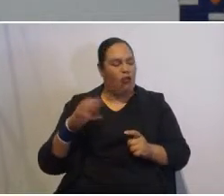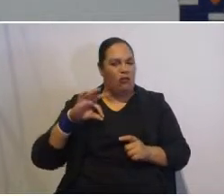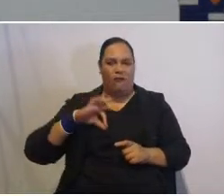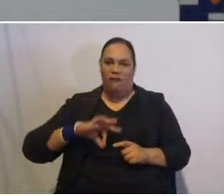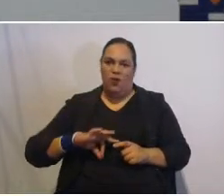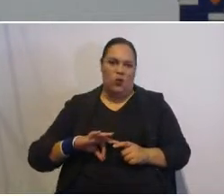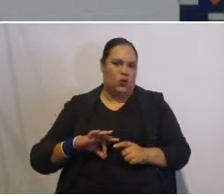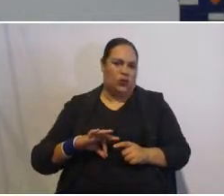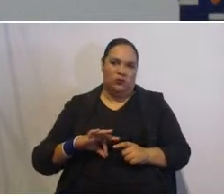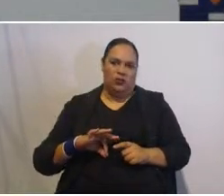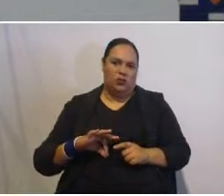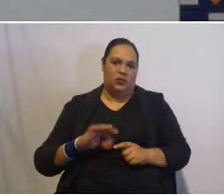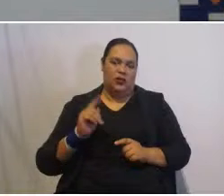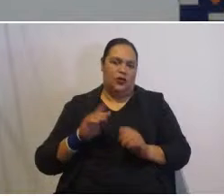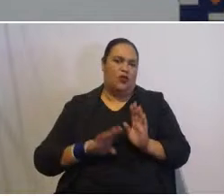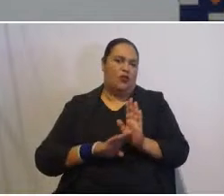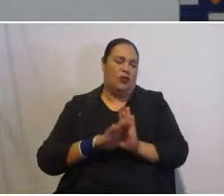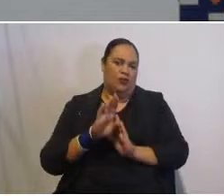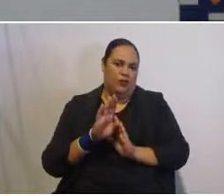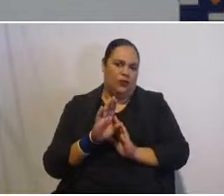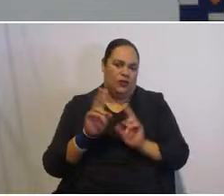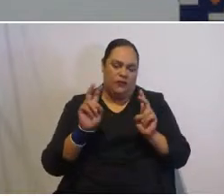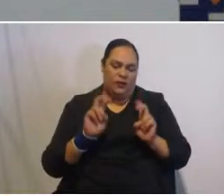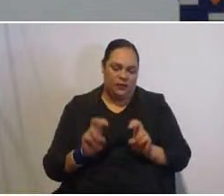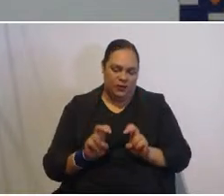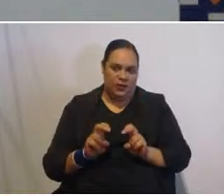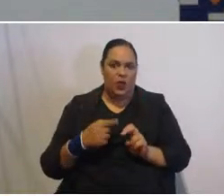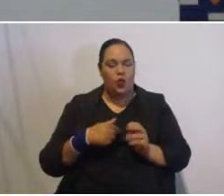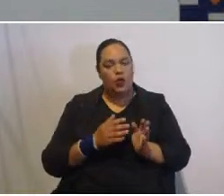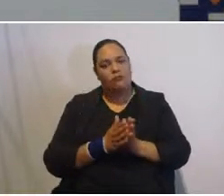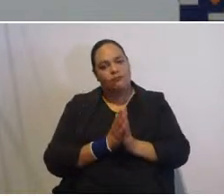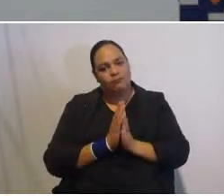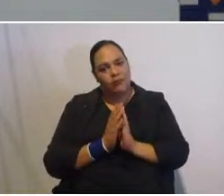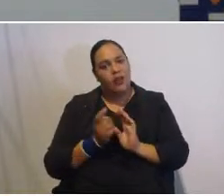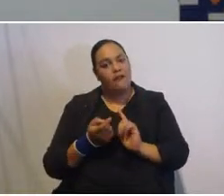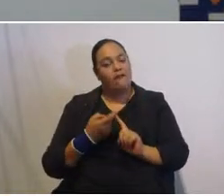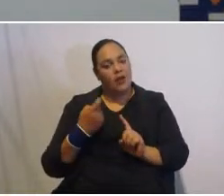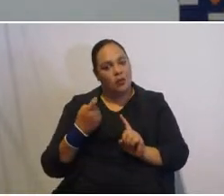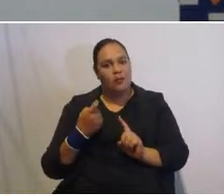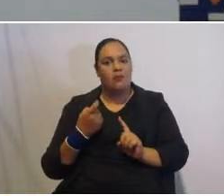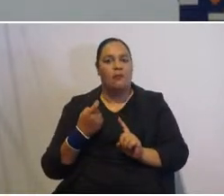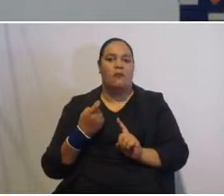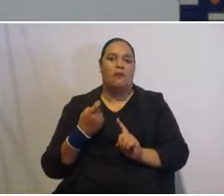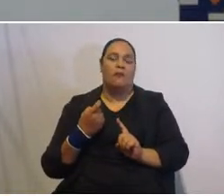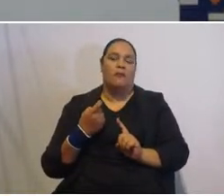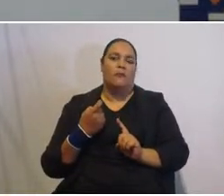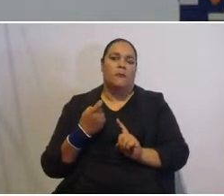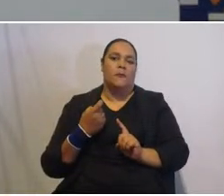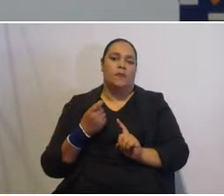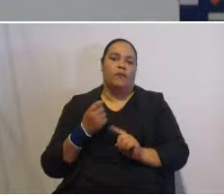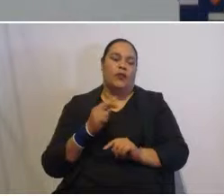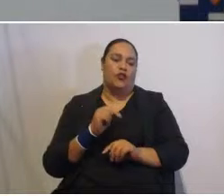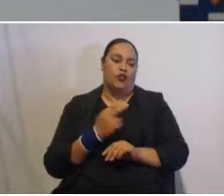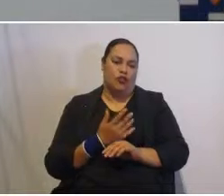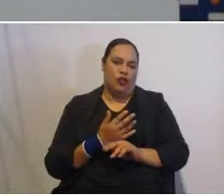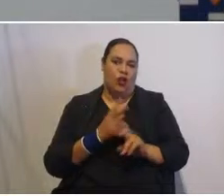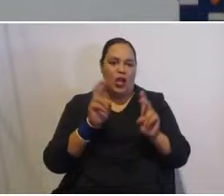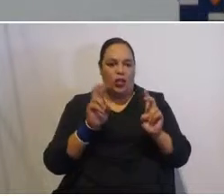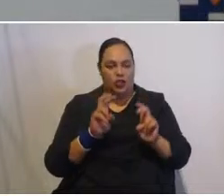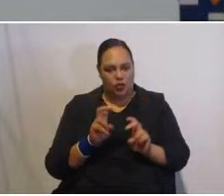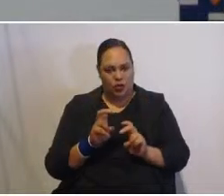afford the increase. We plead from NEFSA,